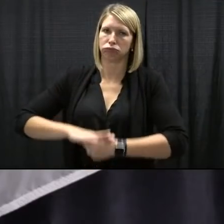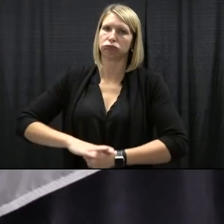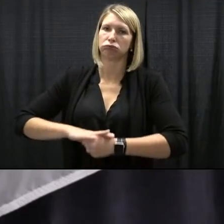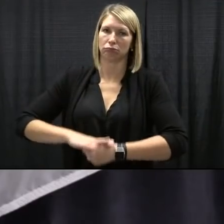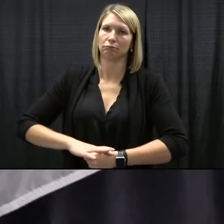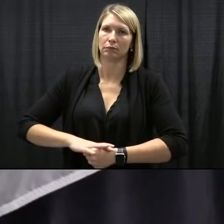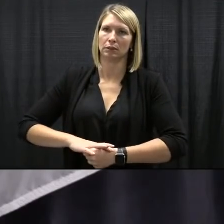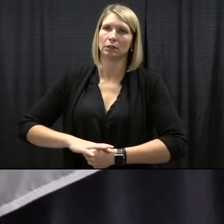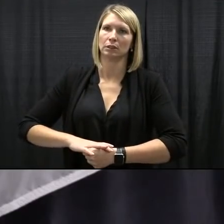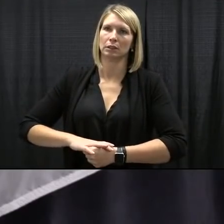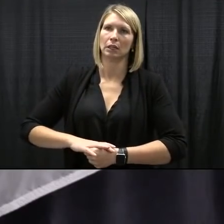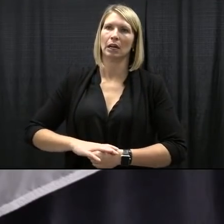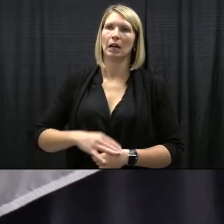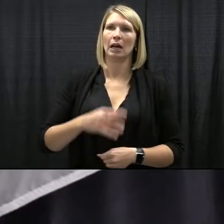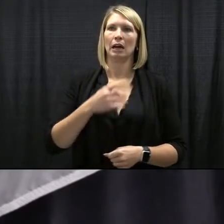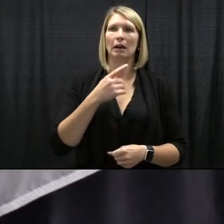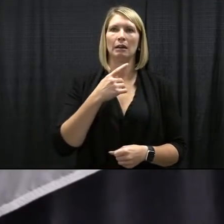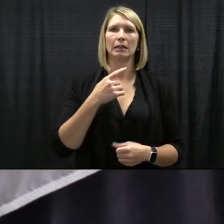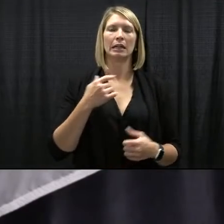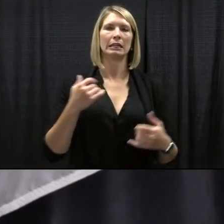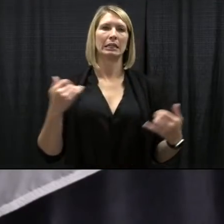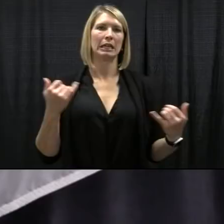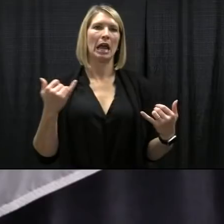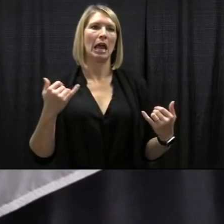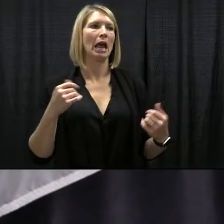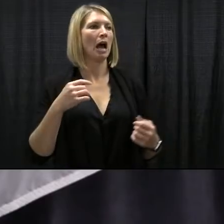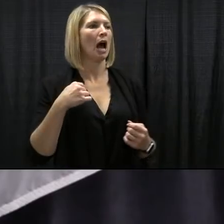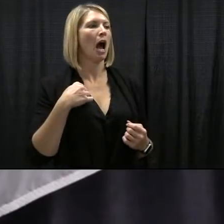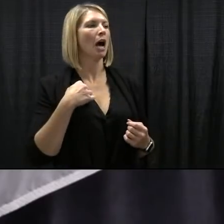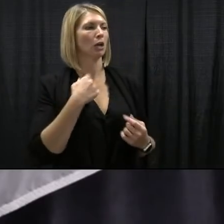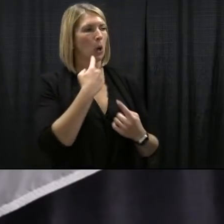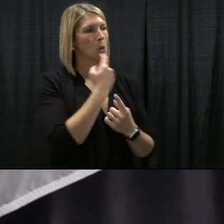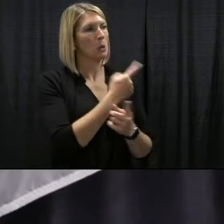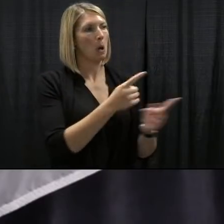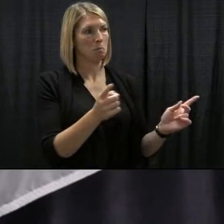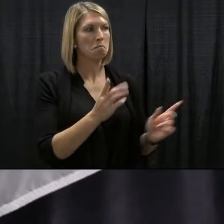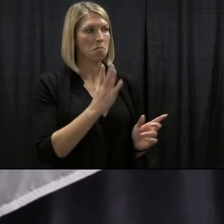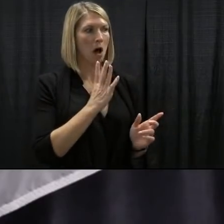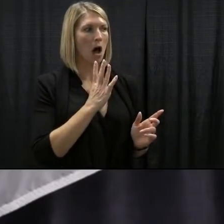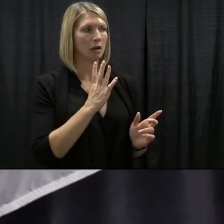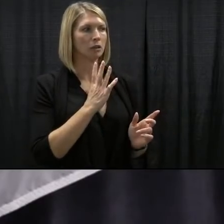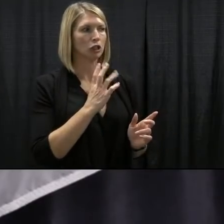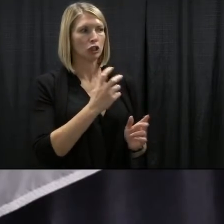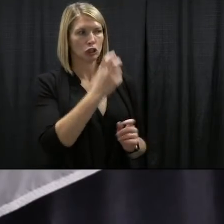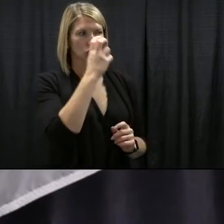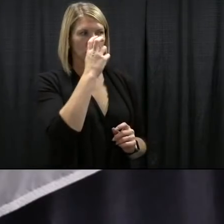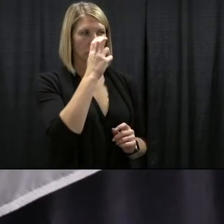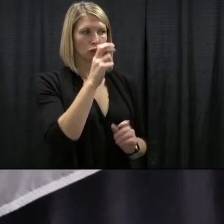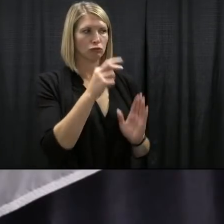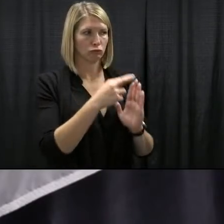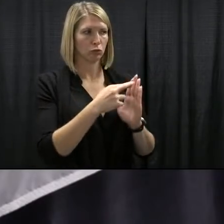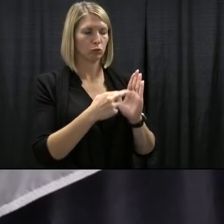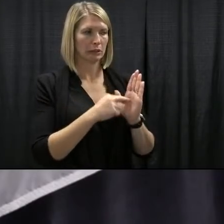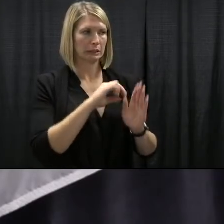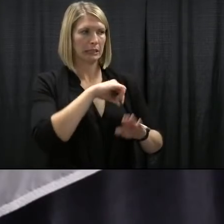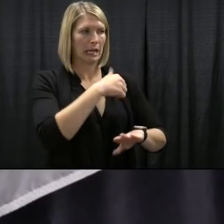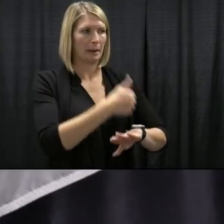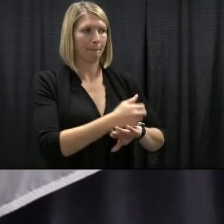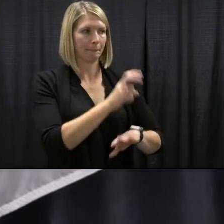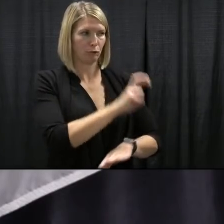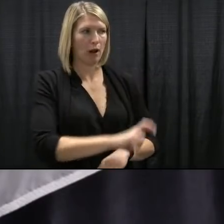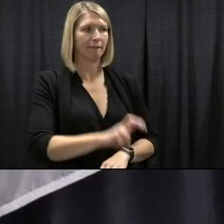so I said that this was going to be our proposal, and they seem to be all very much in line with that. And they're all